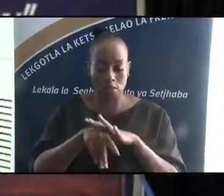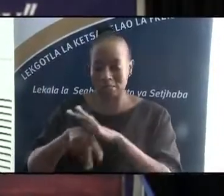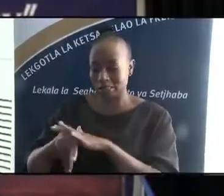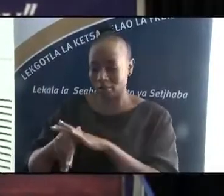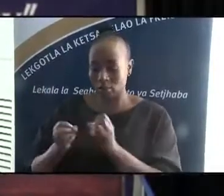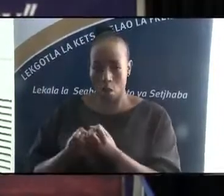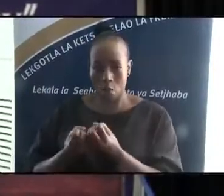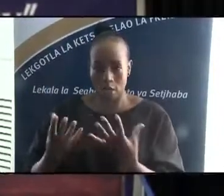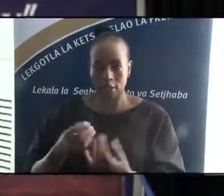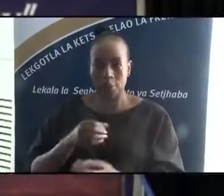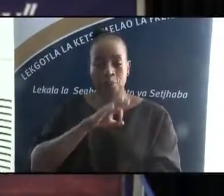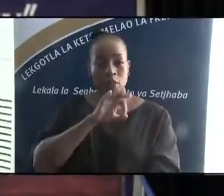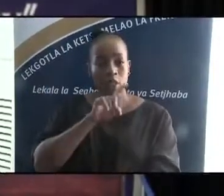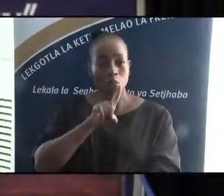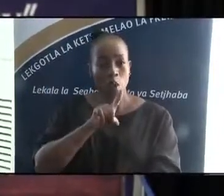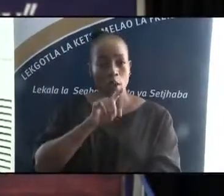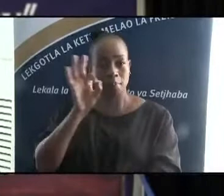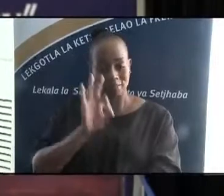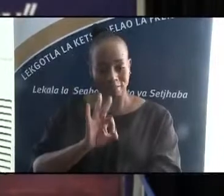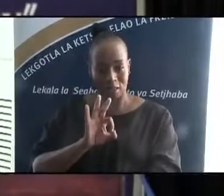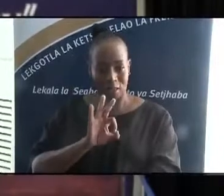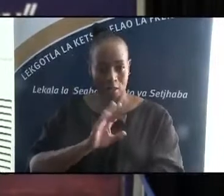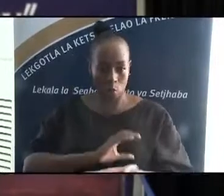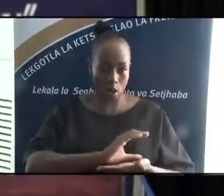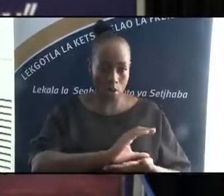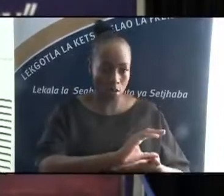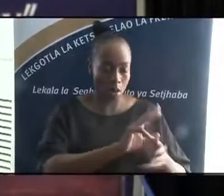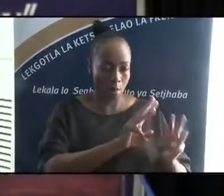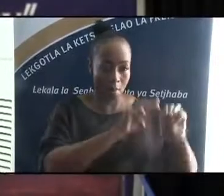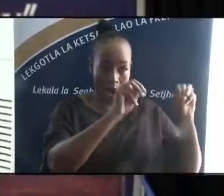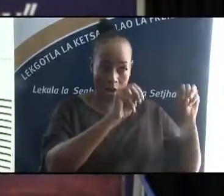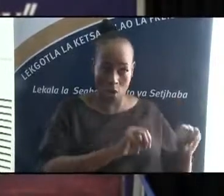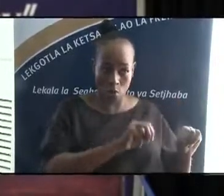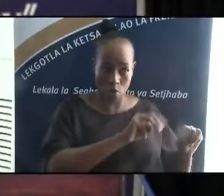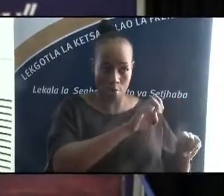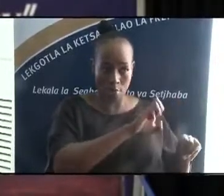follows. 31% will go to Mangaung Metro,